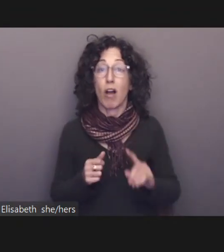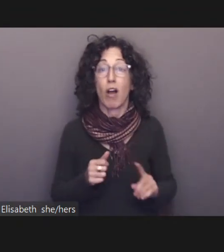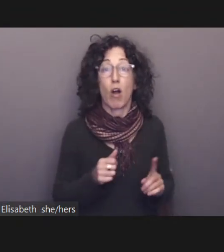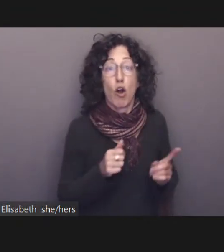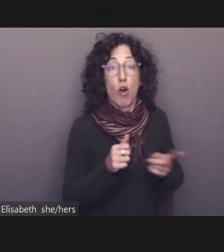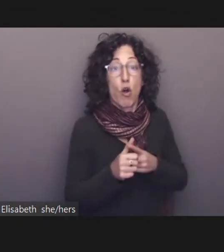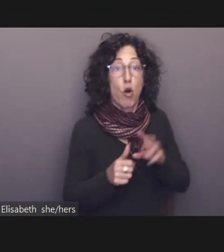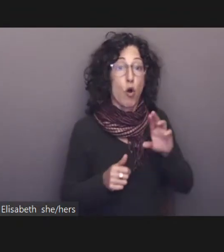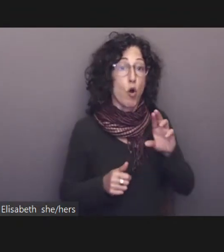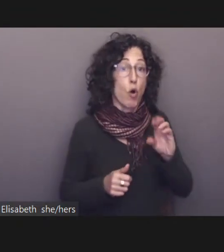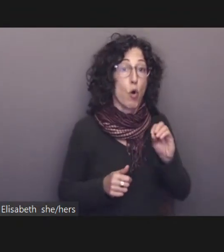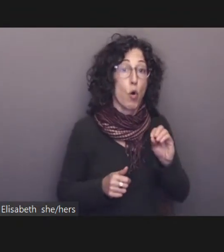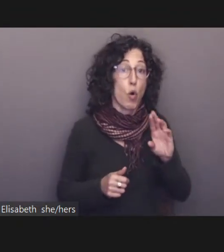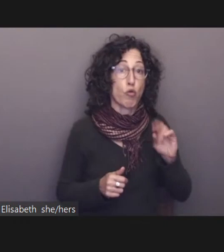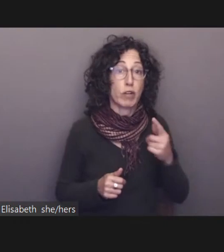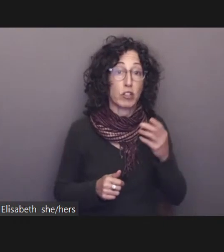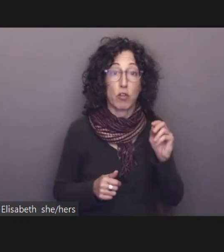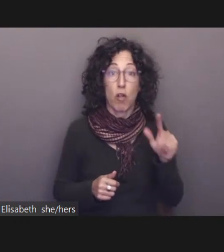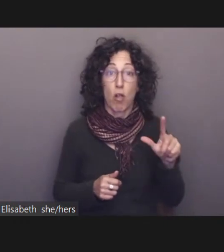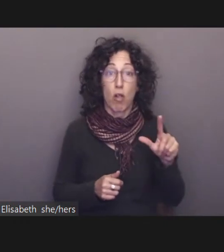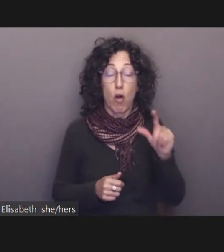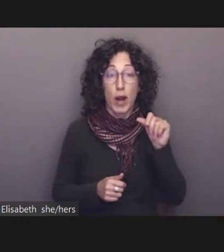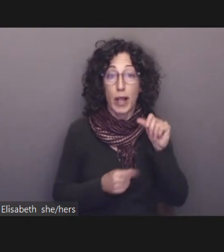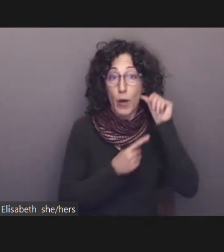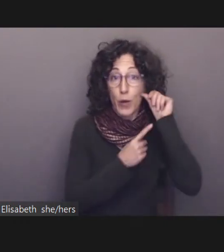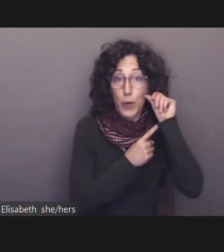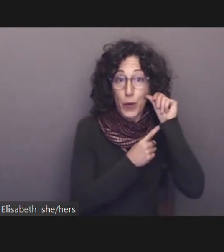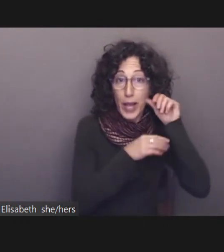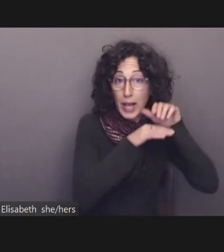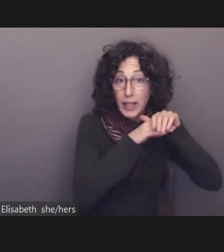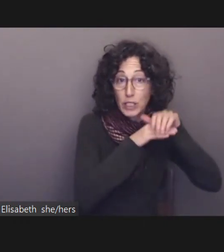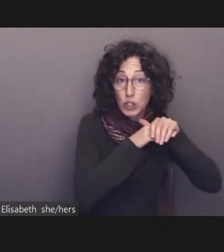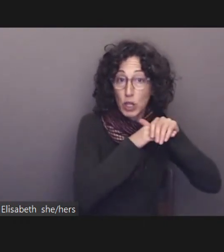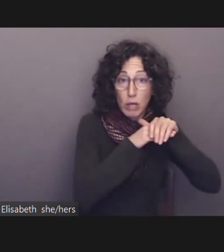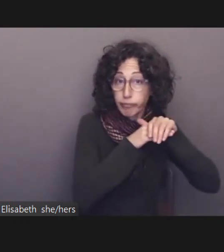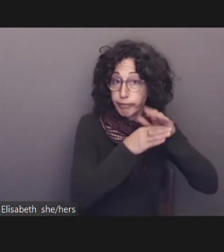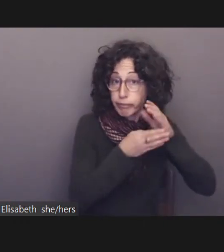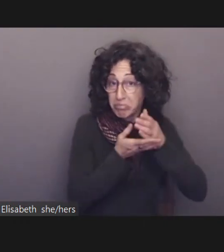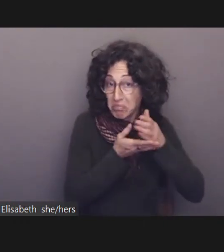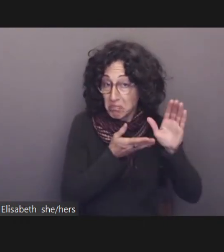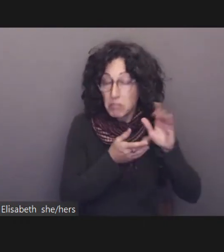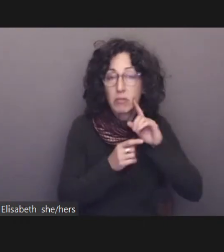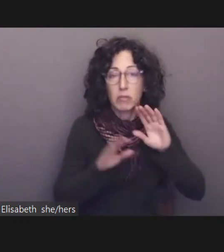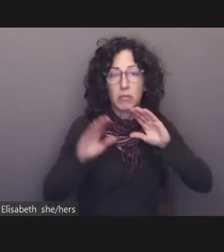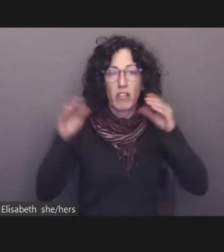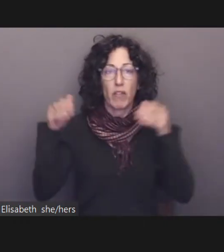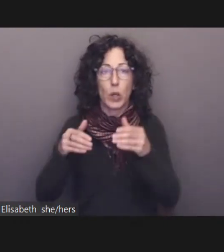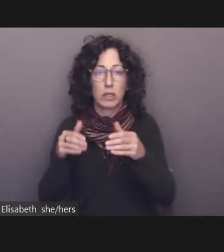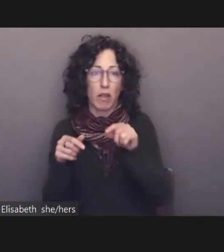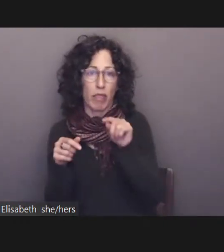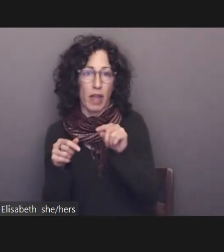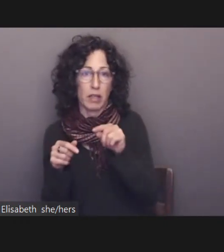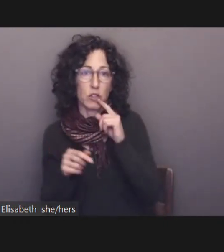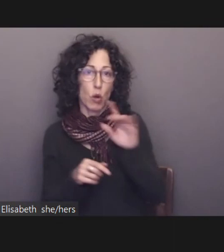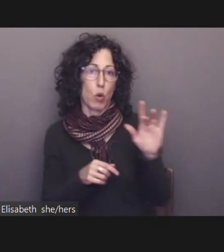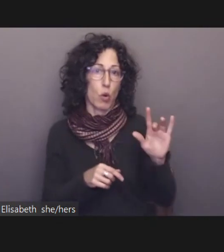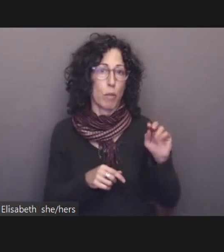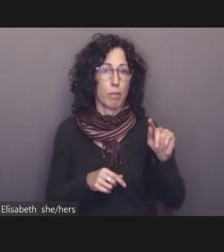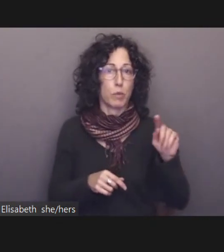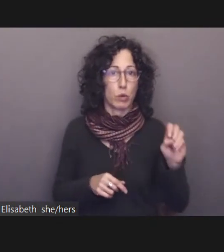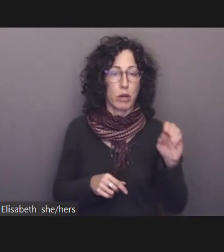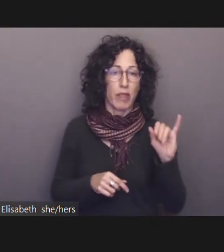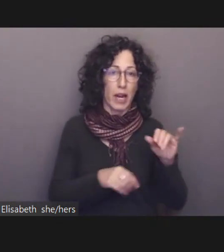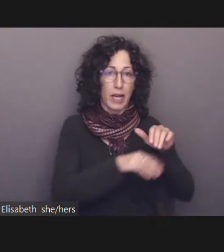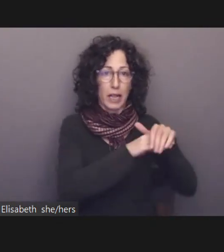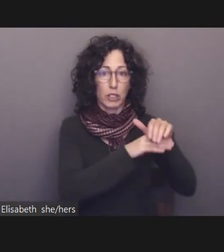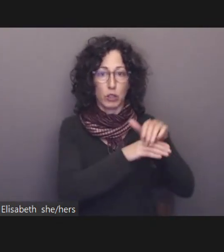want to hear the English language while you're listening to interpretation. We will also have recordings available